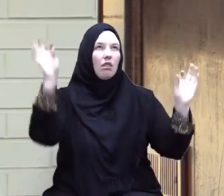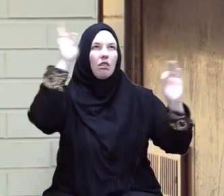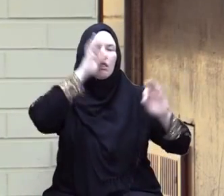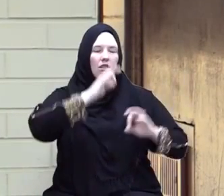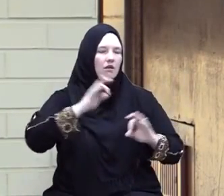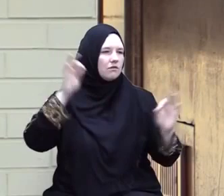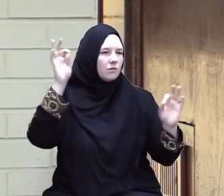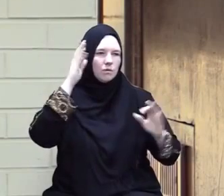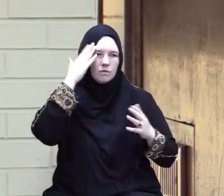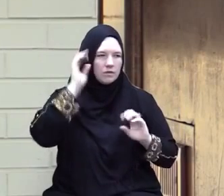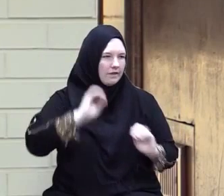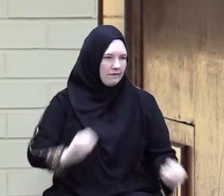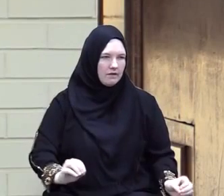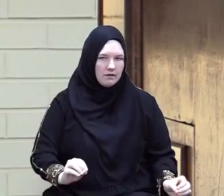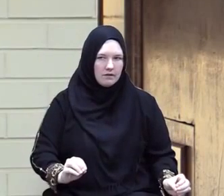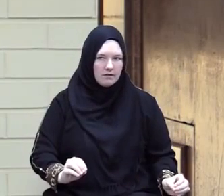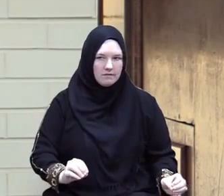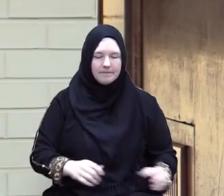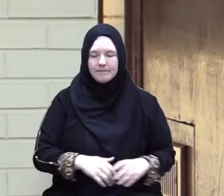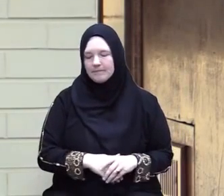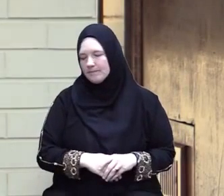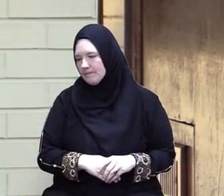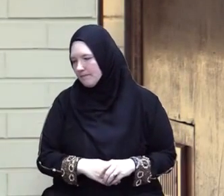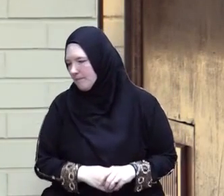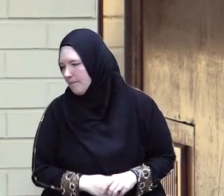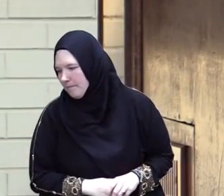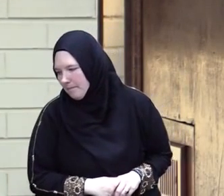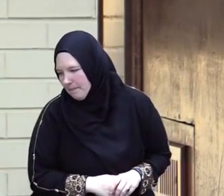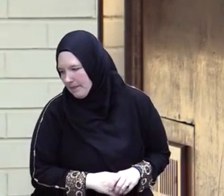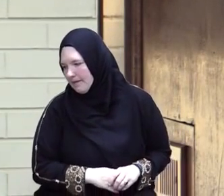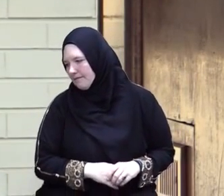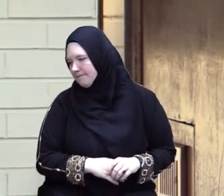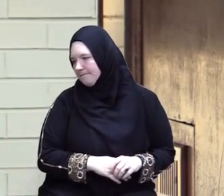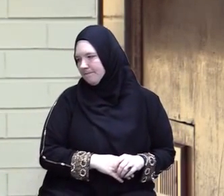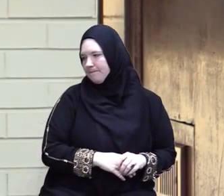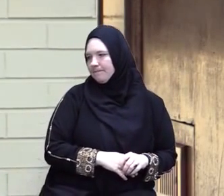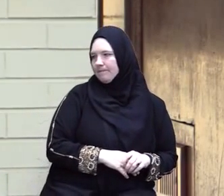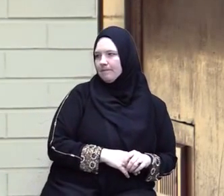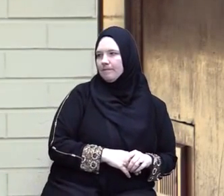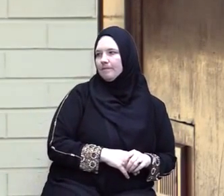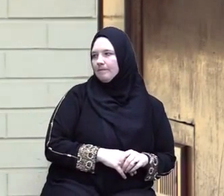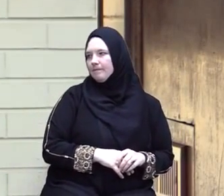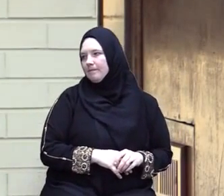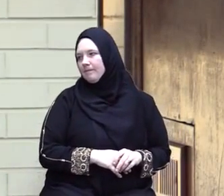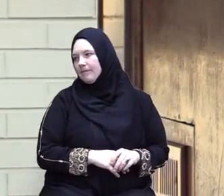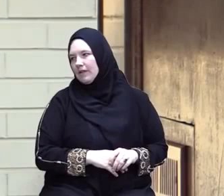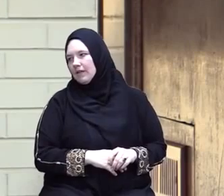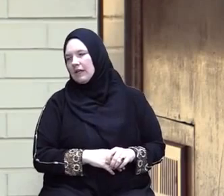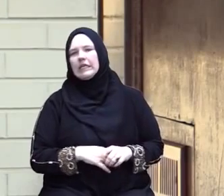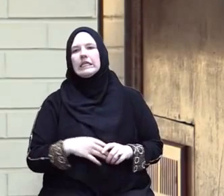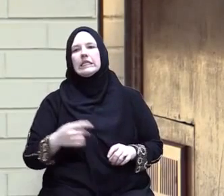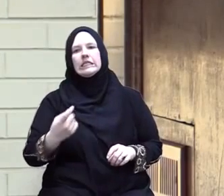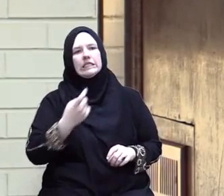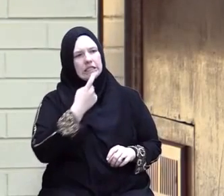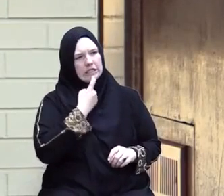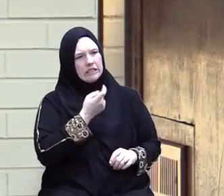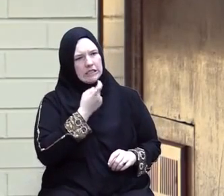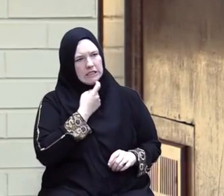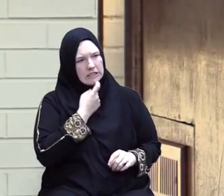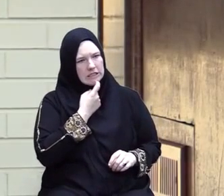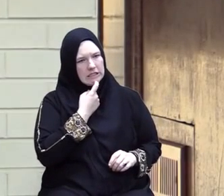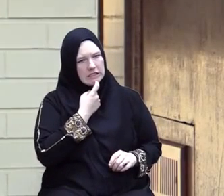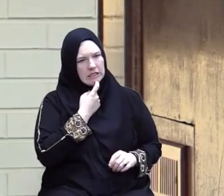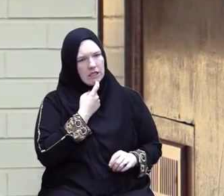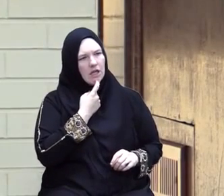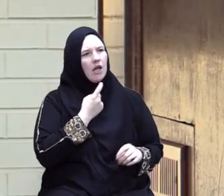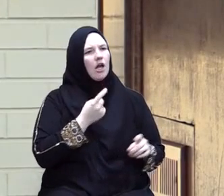doing. And they say, and why do you go with them? No. We are only mocking them. We are there to get the news